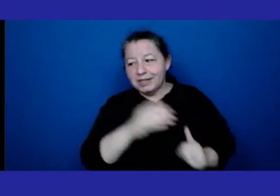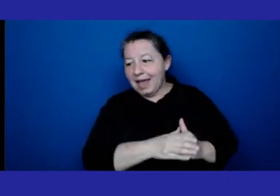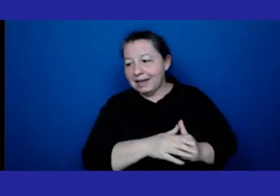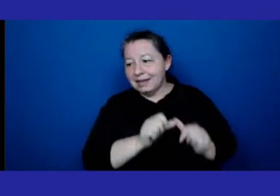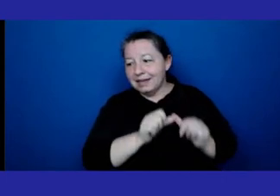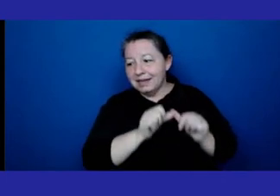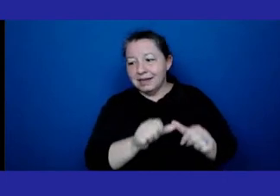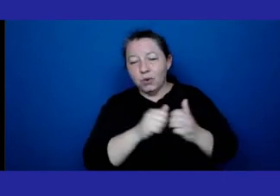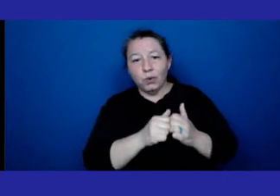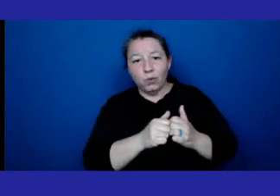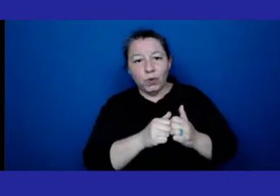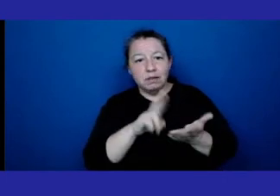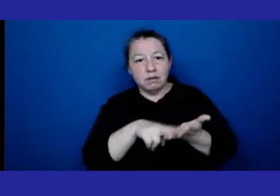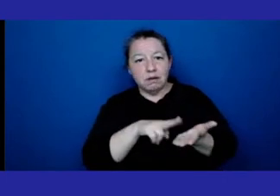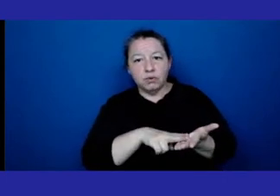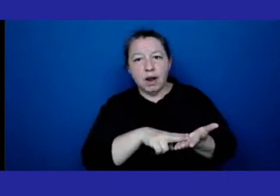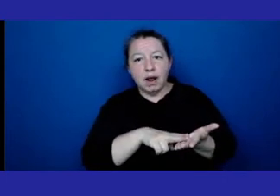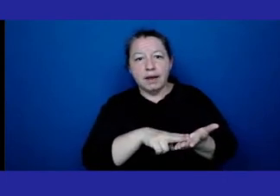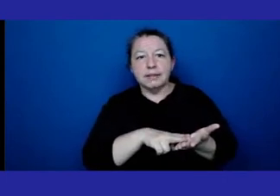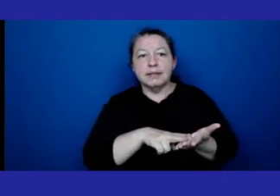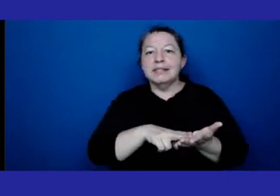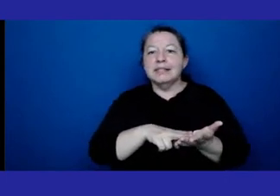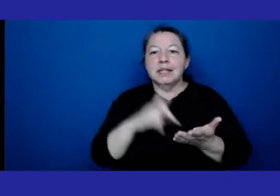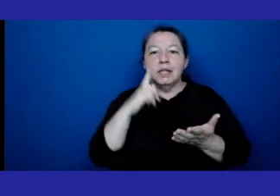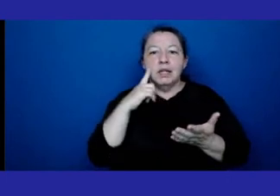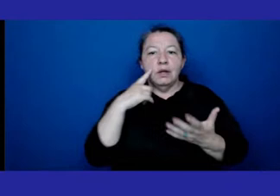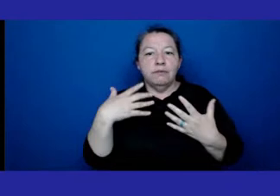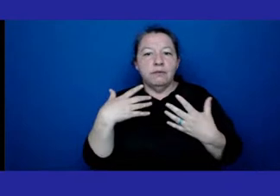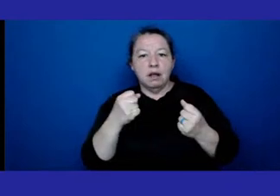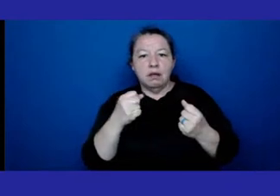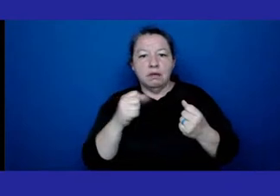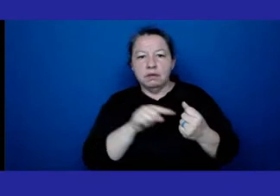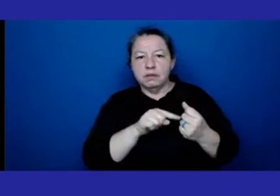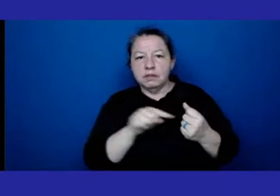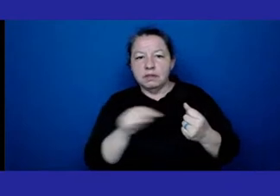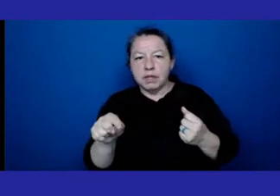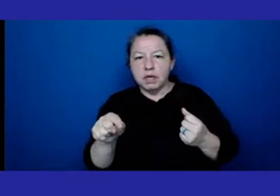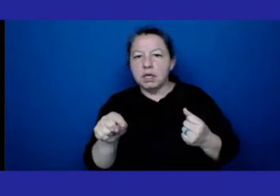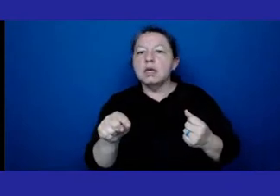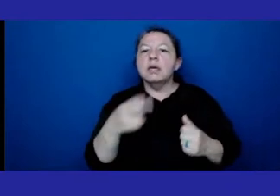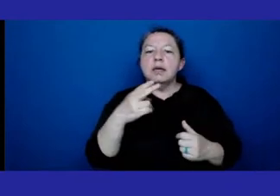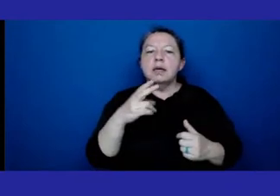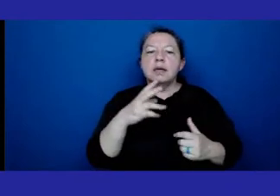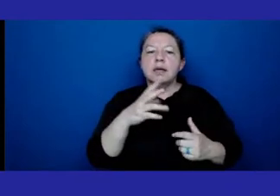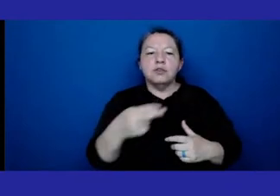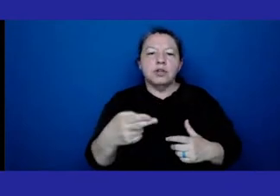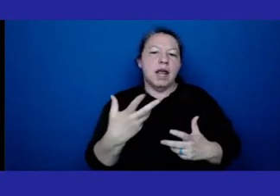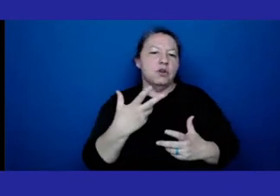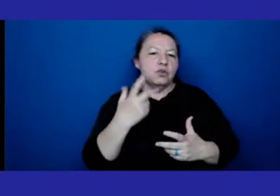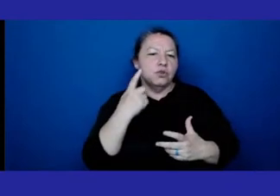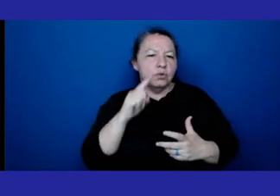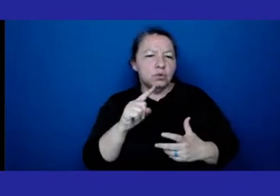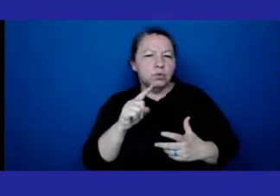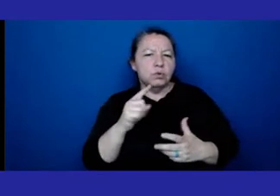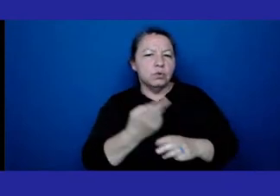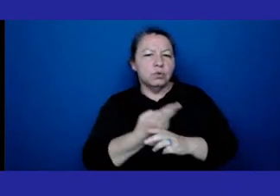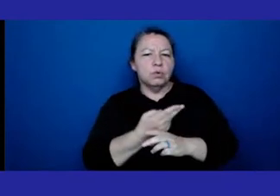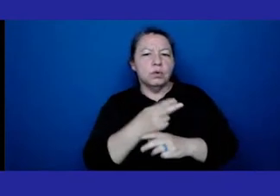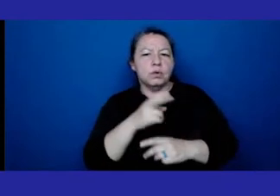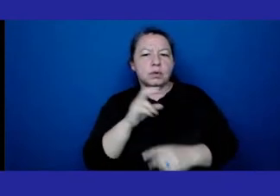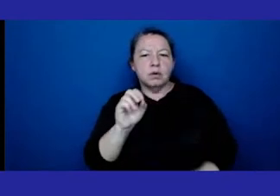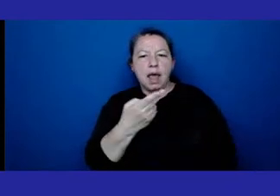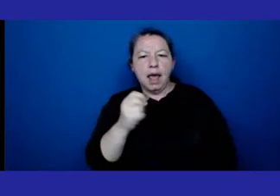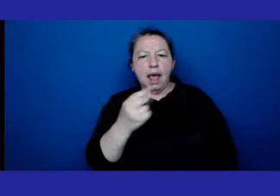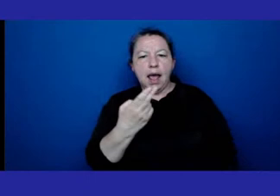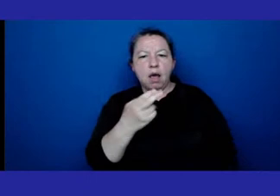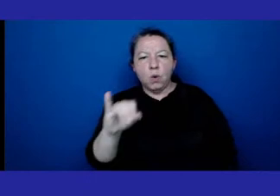a contract for Health Resources Optimization, Inc., or our HROI, addressing our DRG downgrade